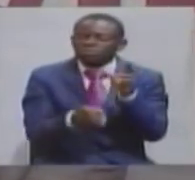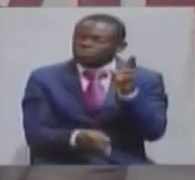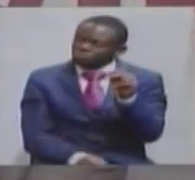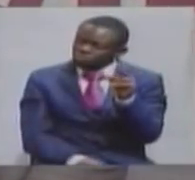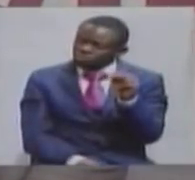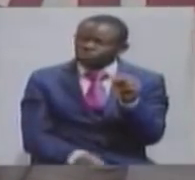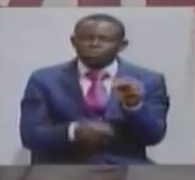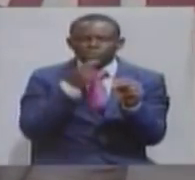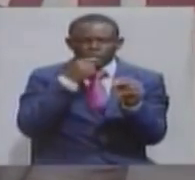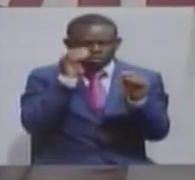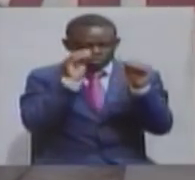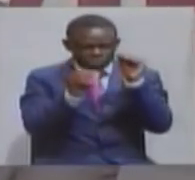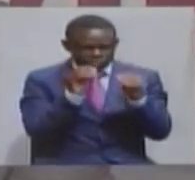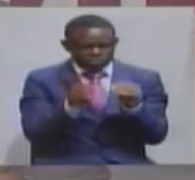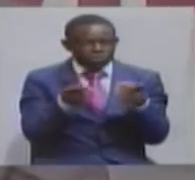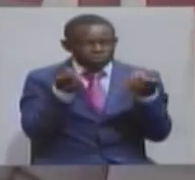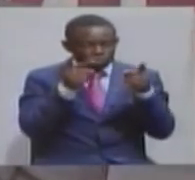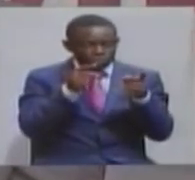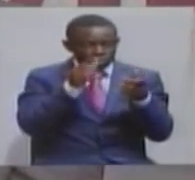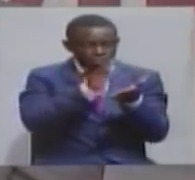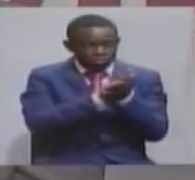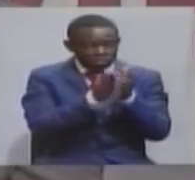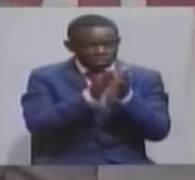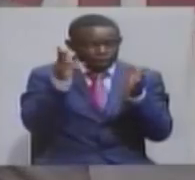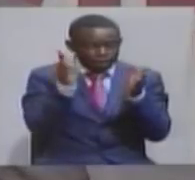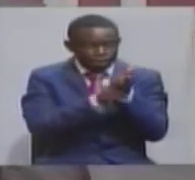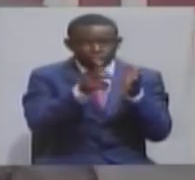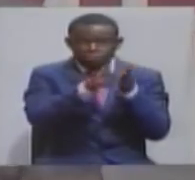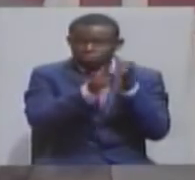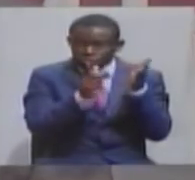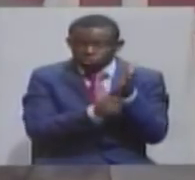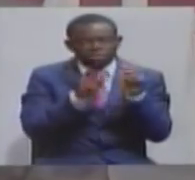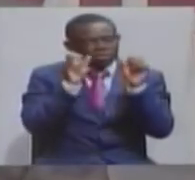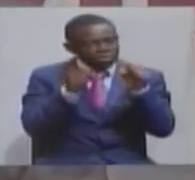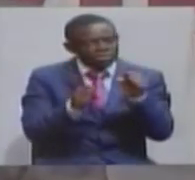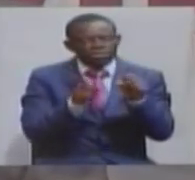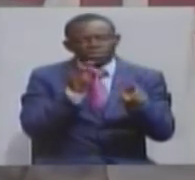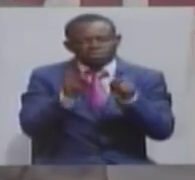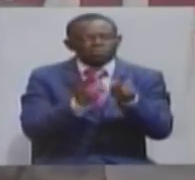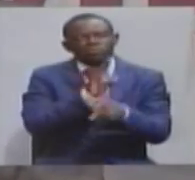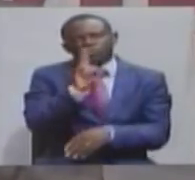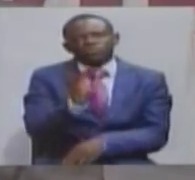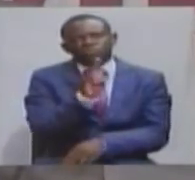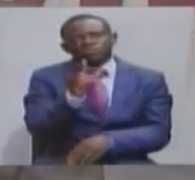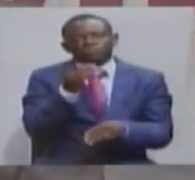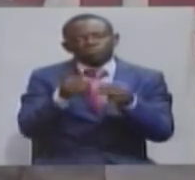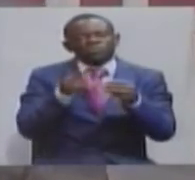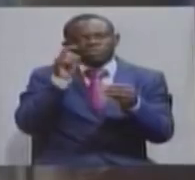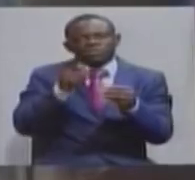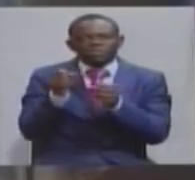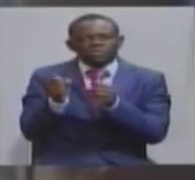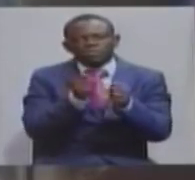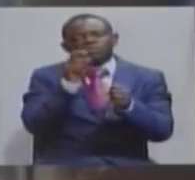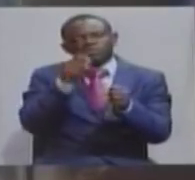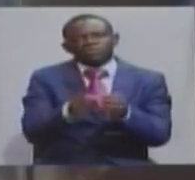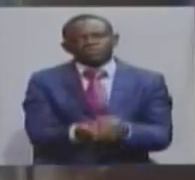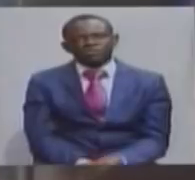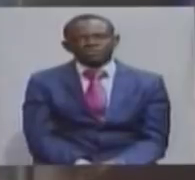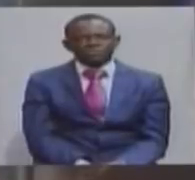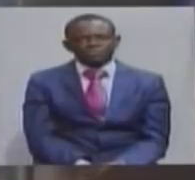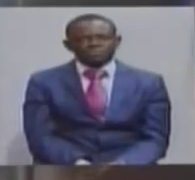it is assented to by the president, people can use it. To do that, you need systems to be put in place. Is this a very complicated law? It is